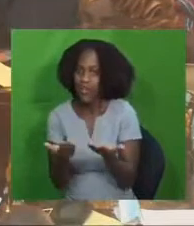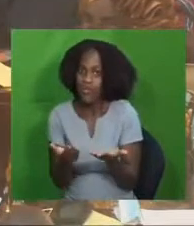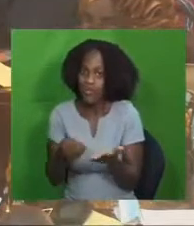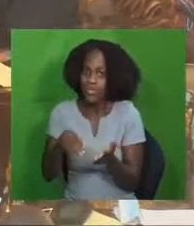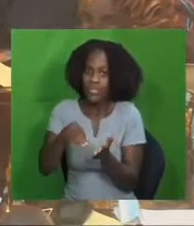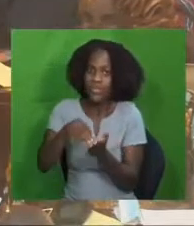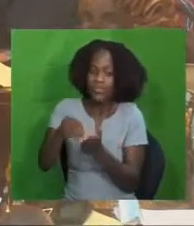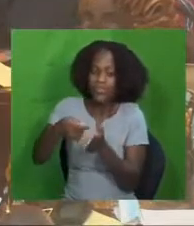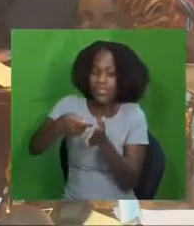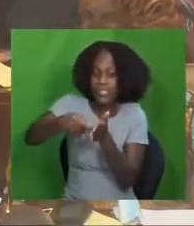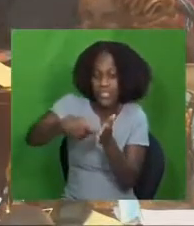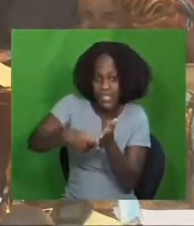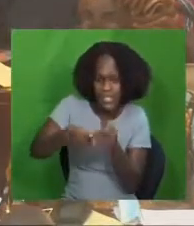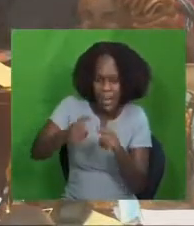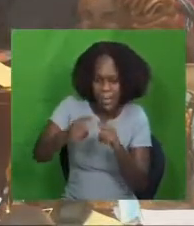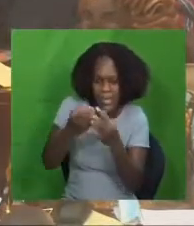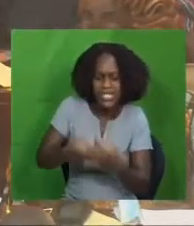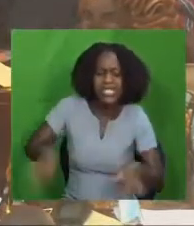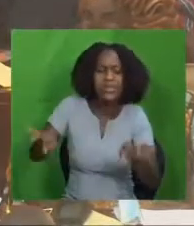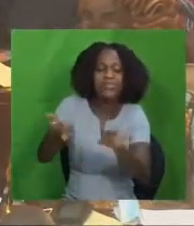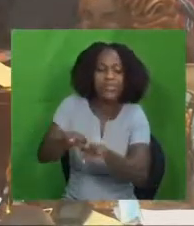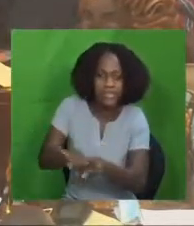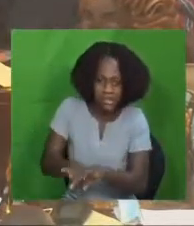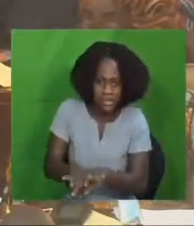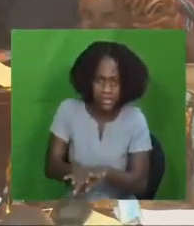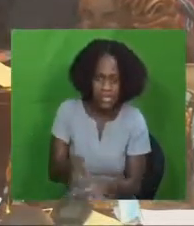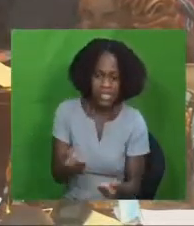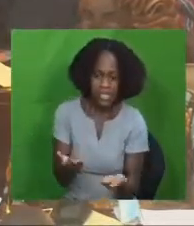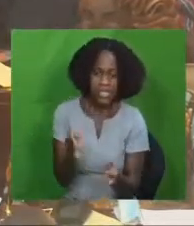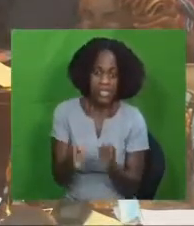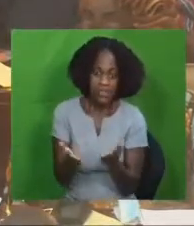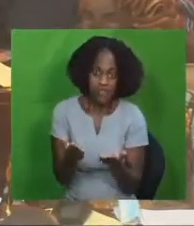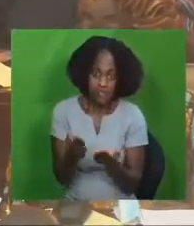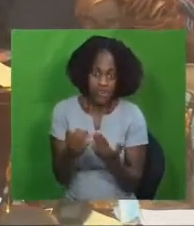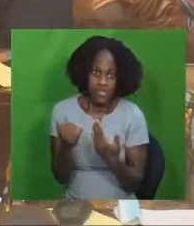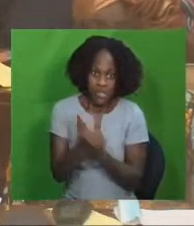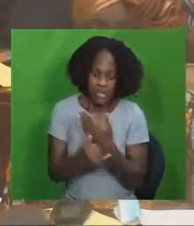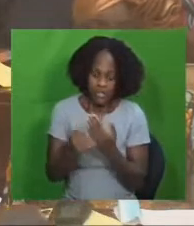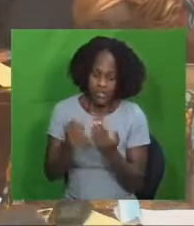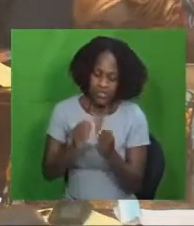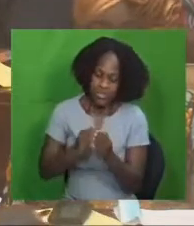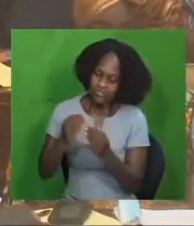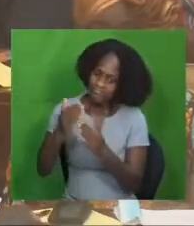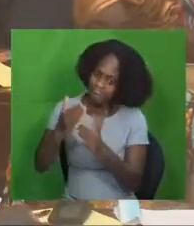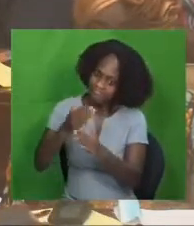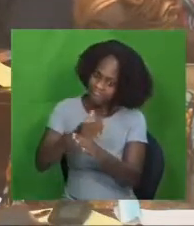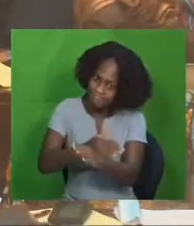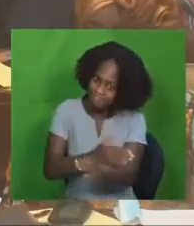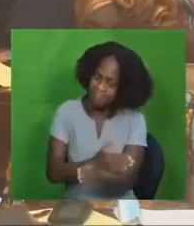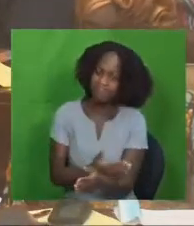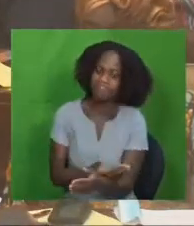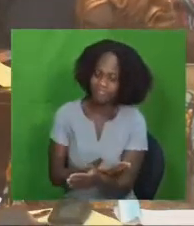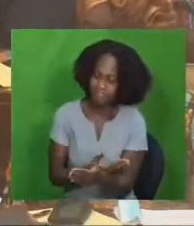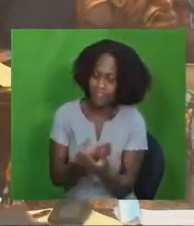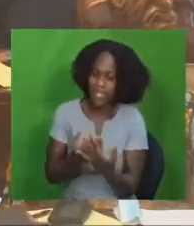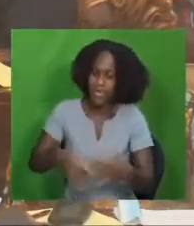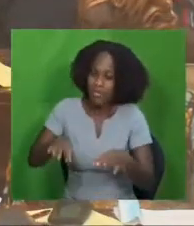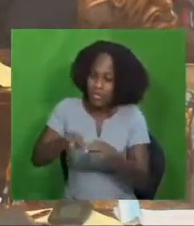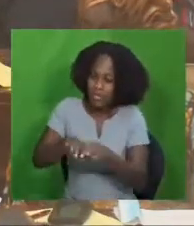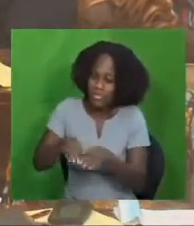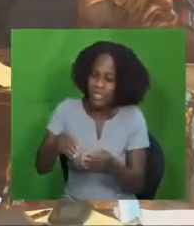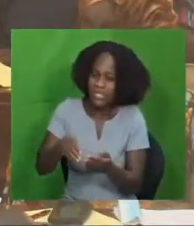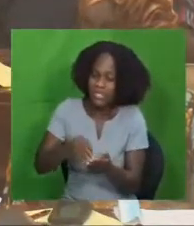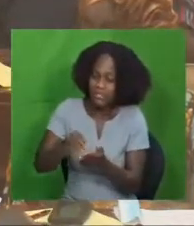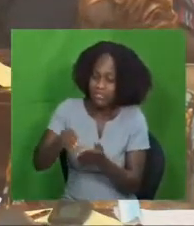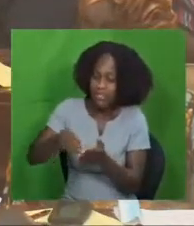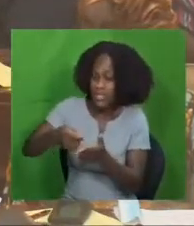taxes. But it is necessary, if you want to move your nation forward, it is necessary to contribute to your domestic revenue. So one, I